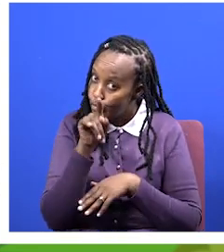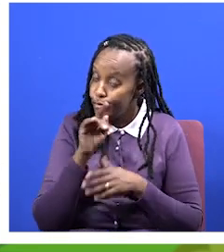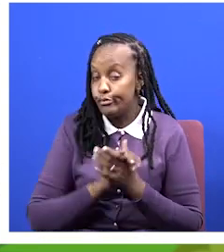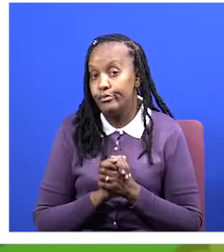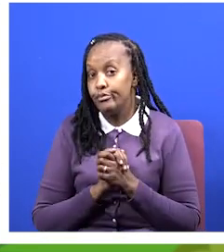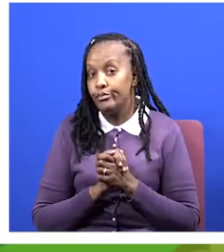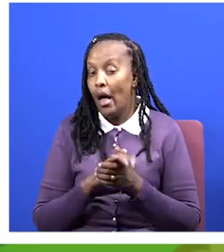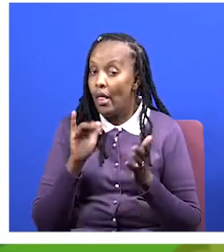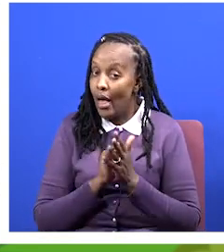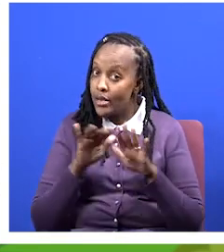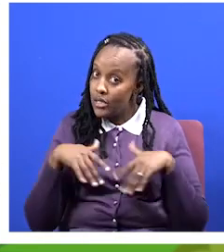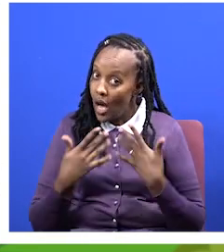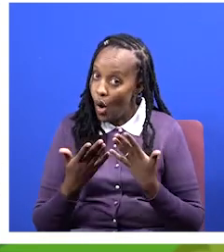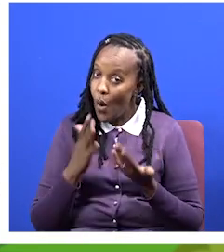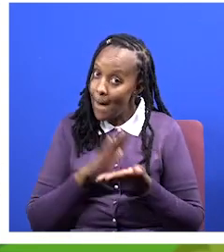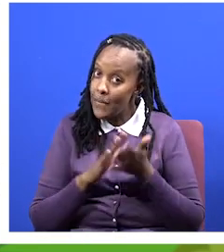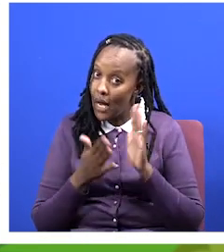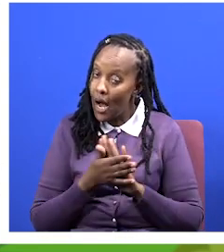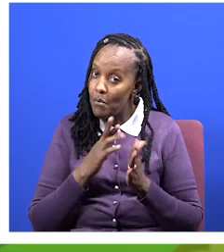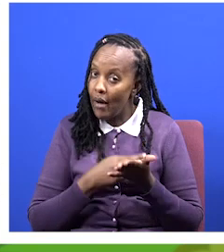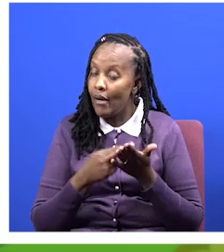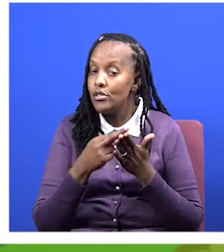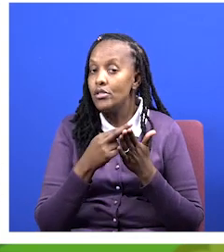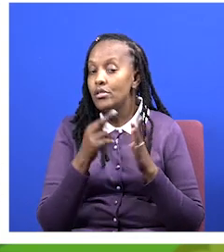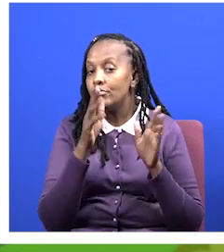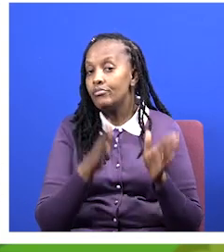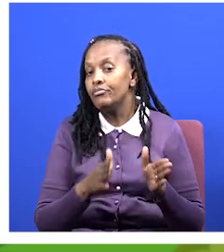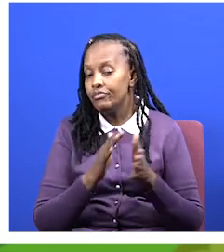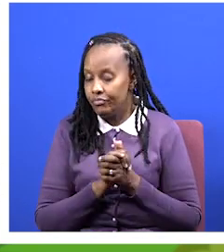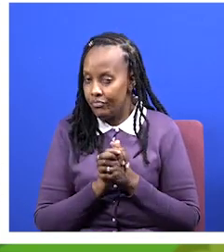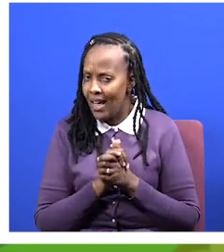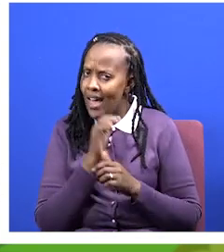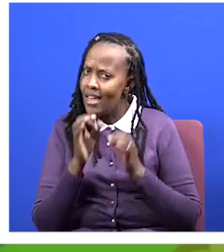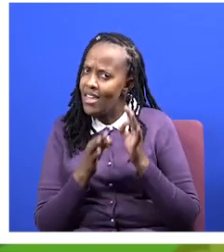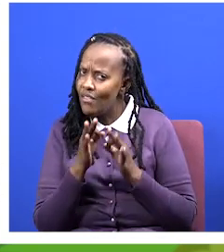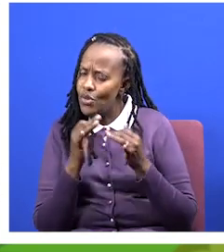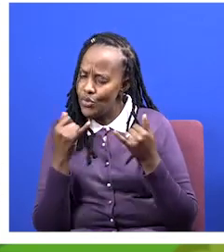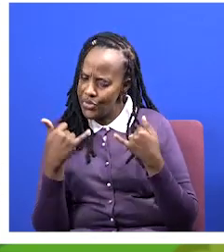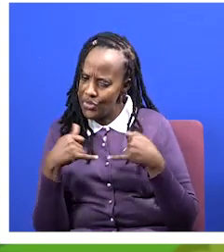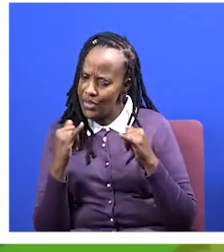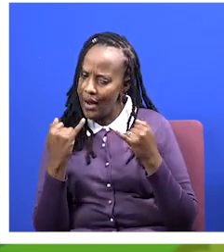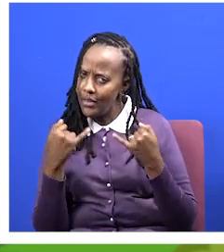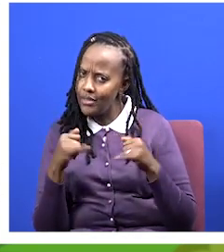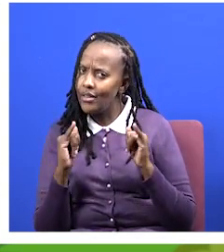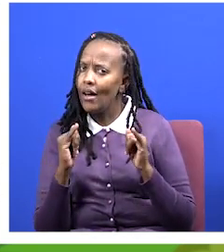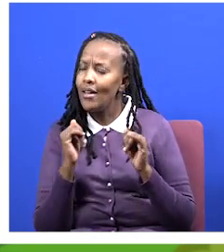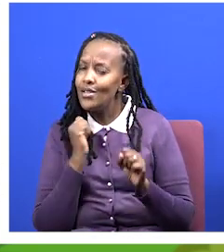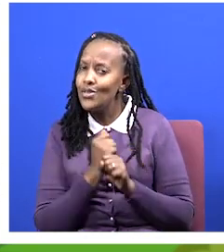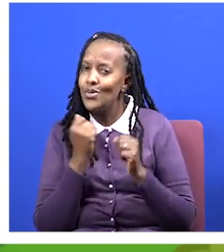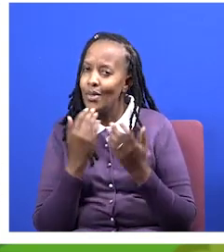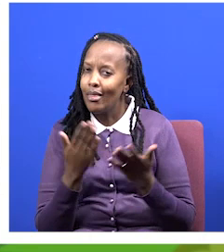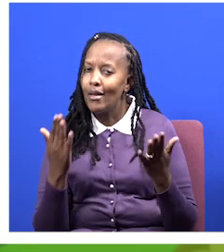how we can be righteous. And if we always try to